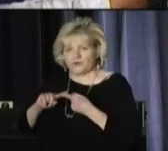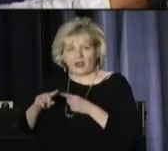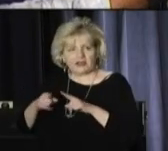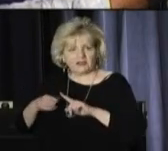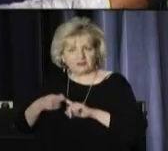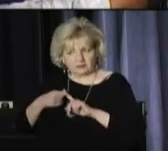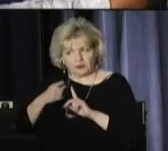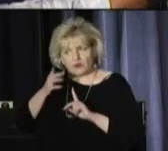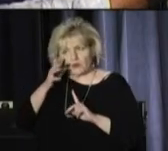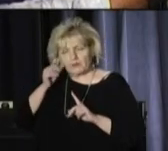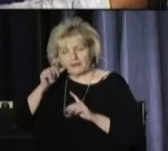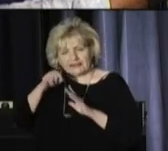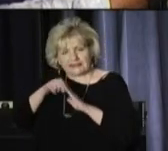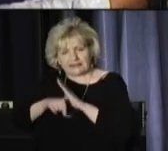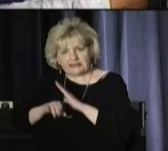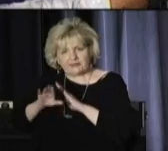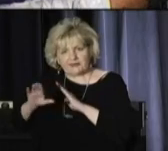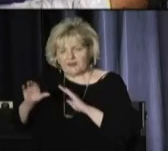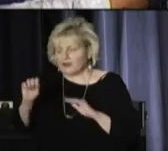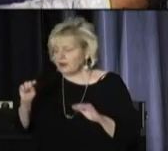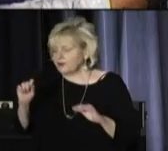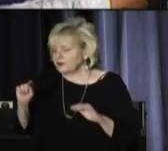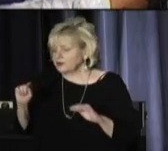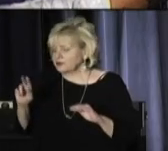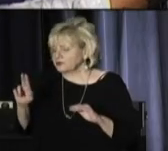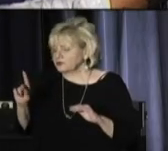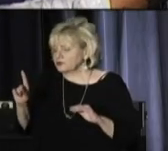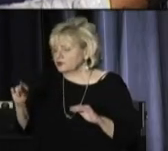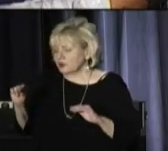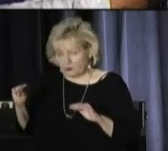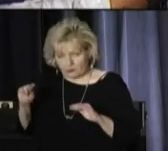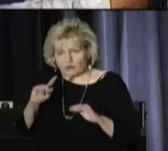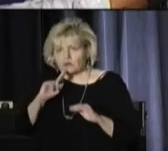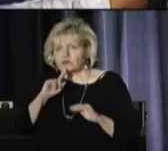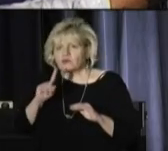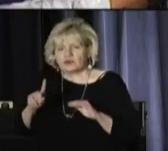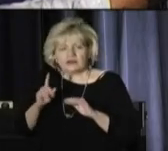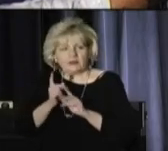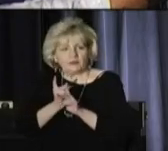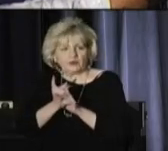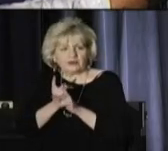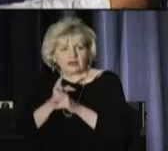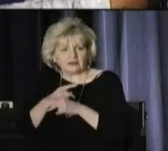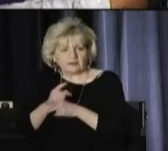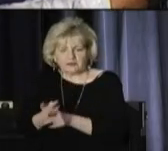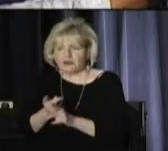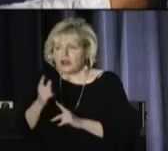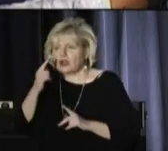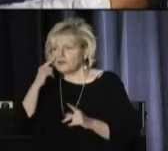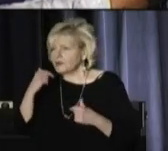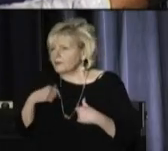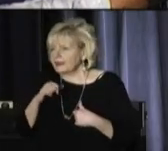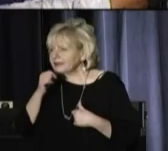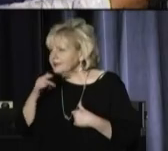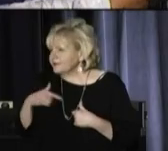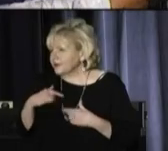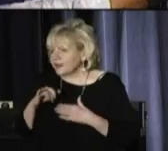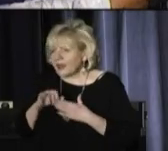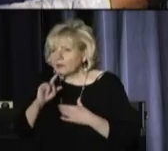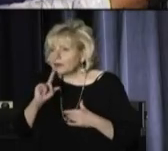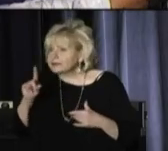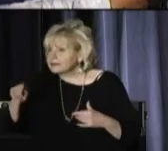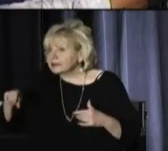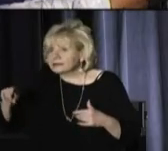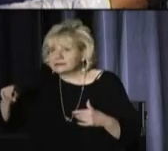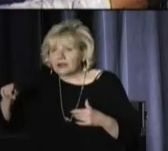their studios and they were super productive. And I have writer friends who were super productive. And like for me, I didn't feel like that was like necessarily the